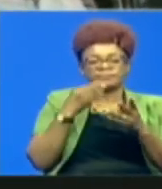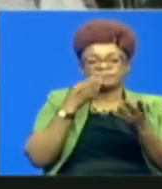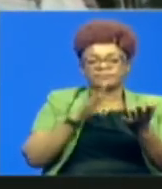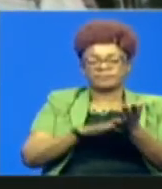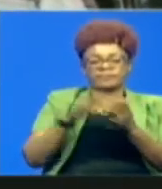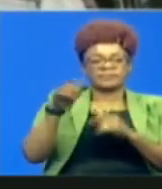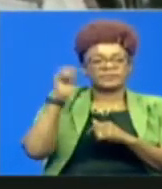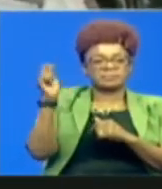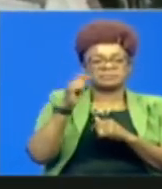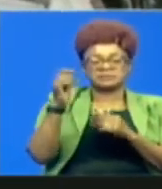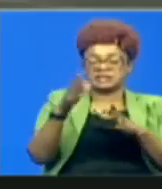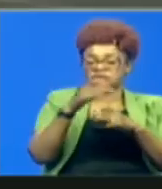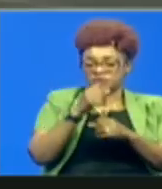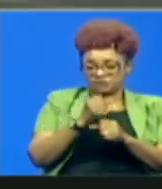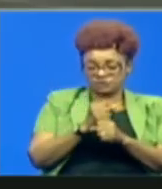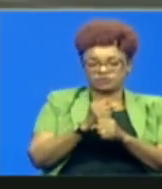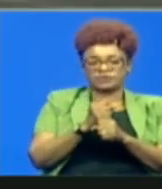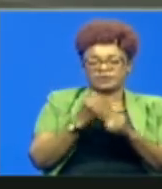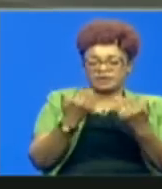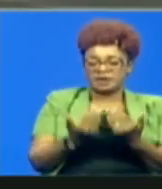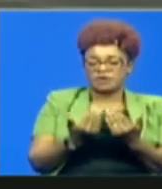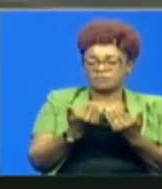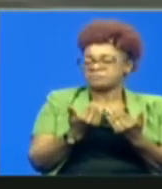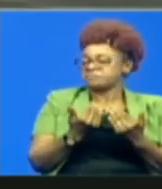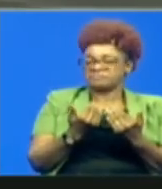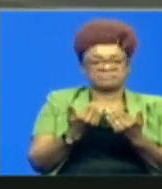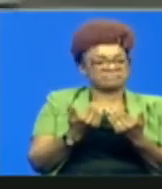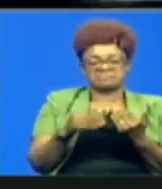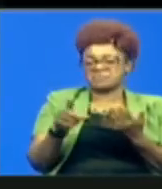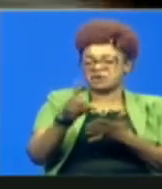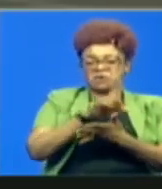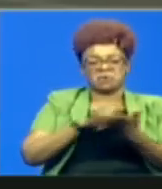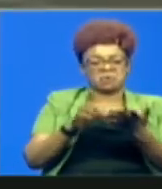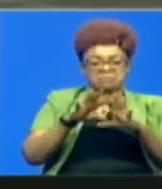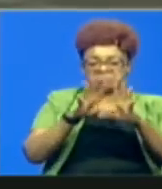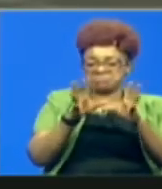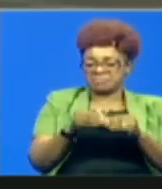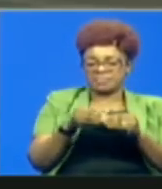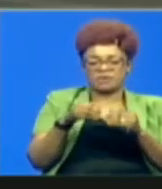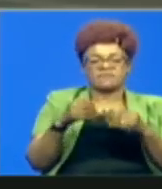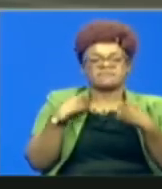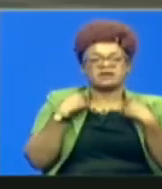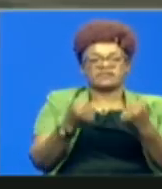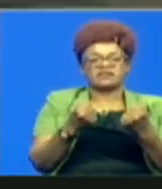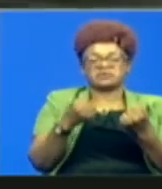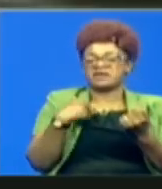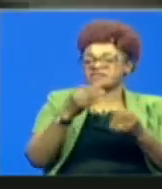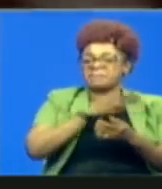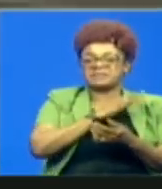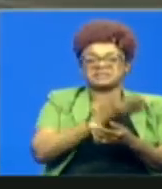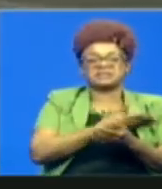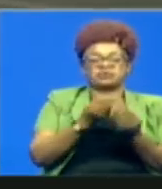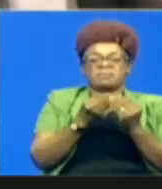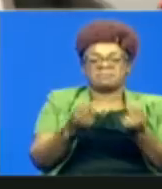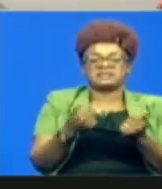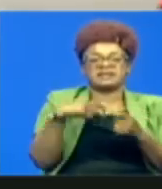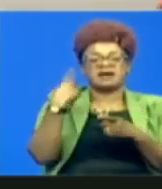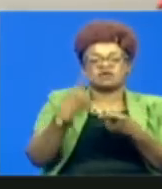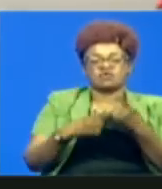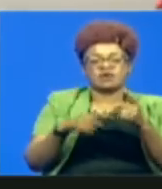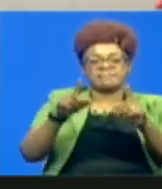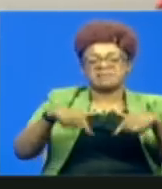president, the association is of the opinion that the local assembly of motor vehicles lacks the capacity to meet the annual